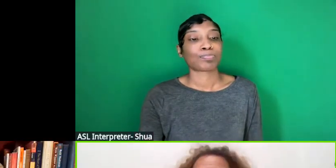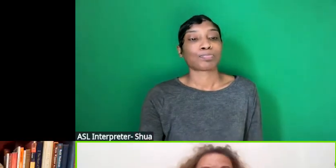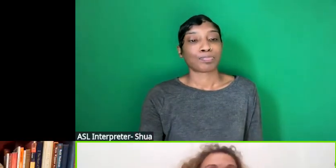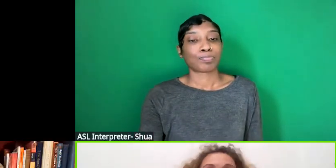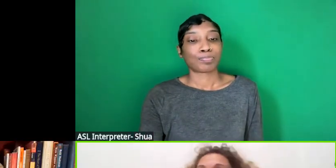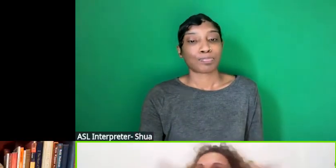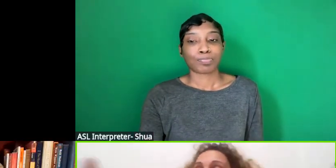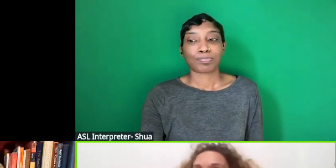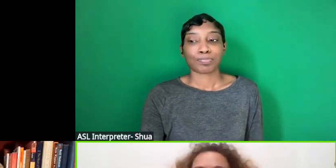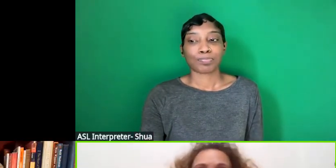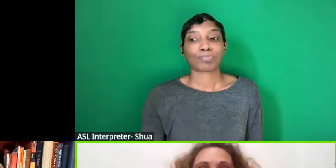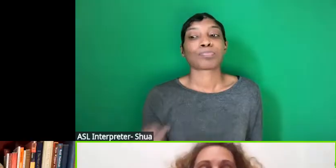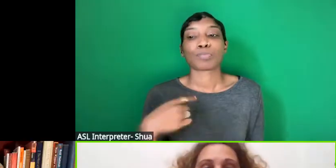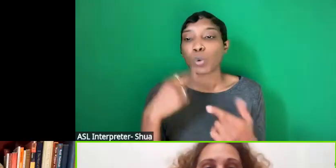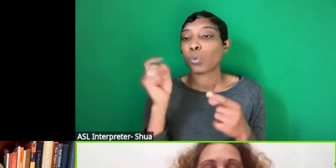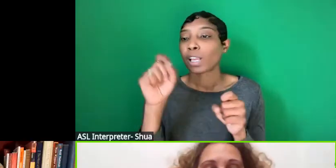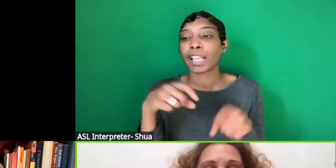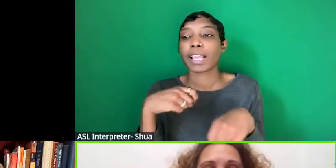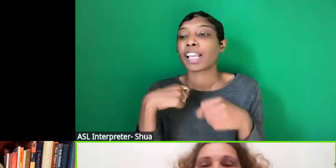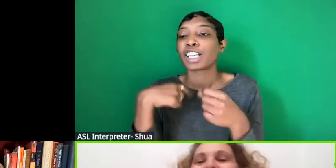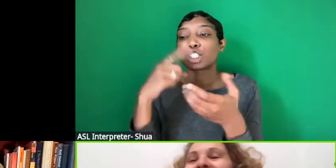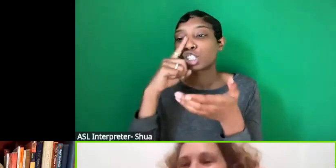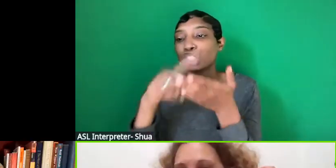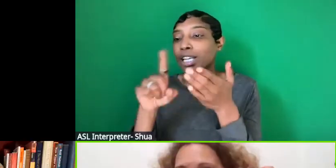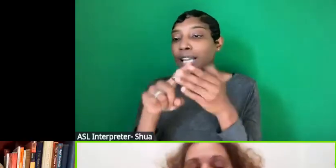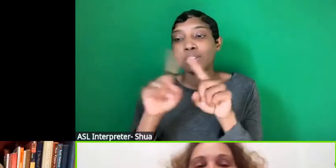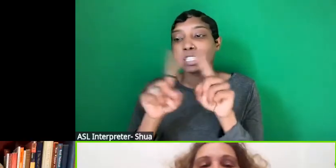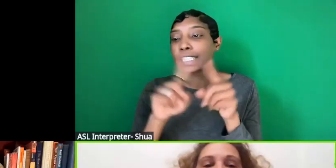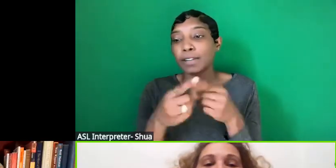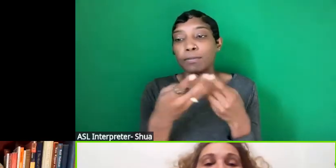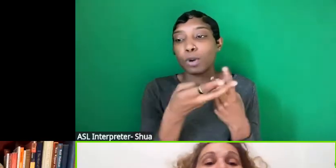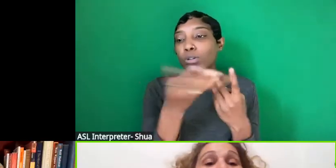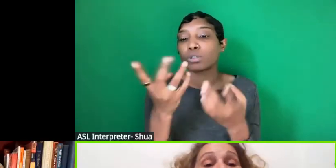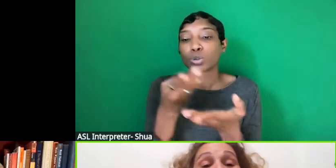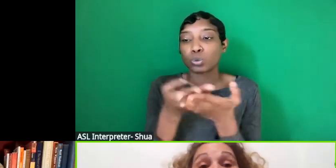we can check out the multiple sources about that too.